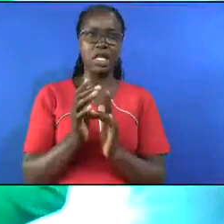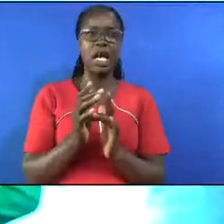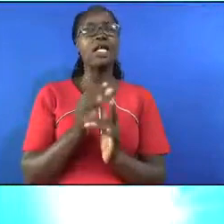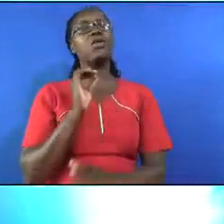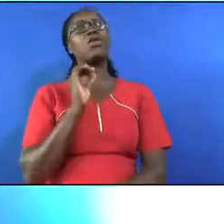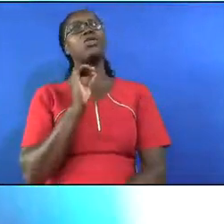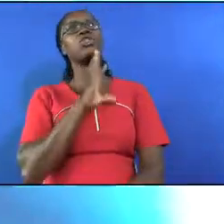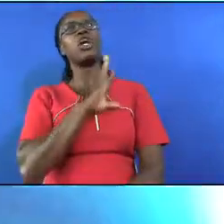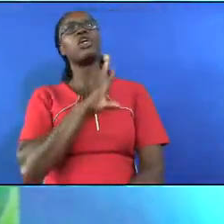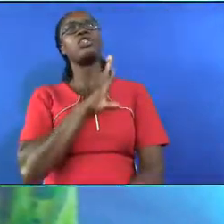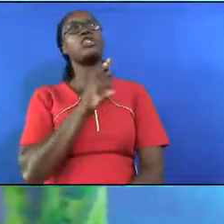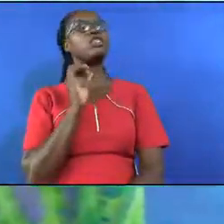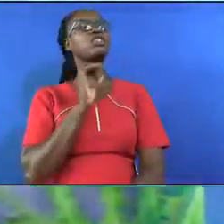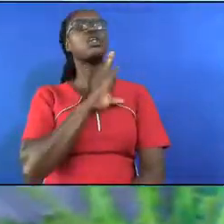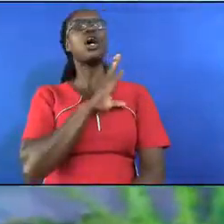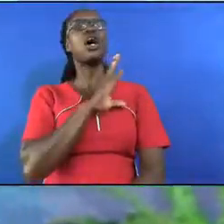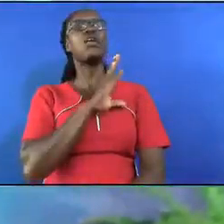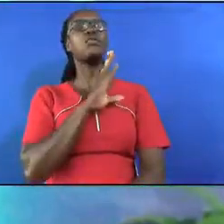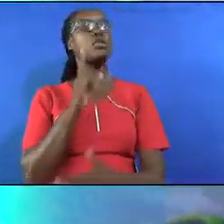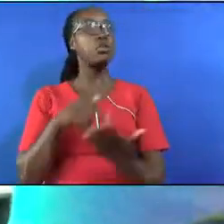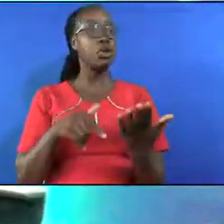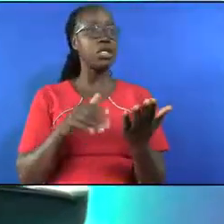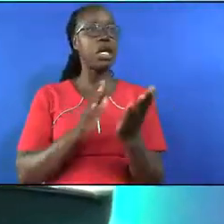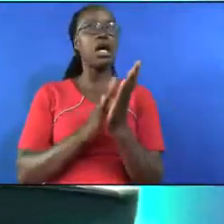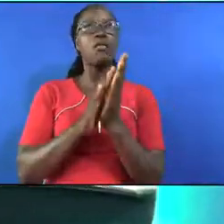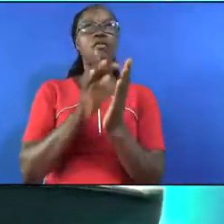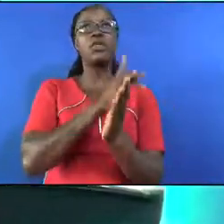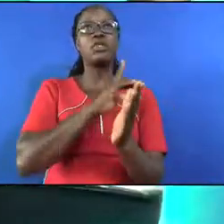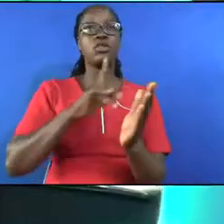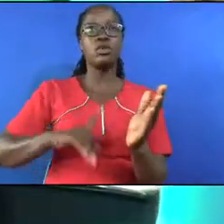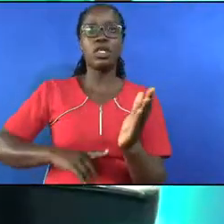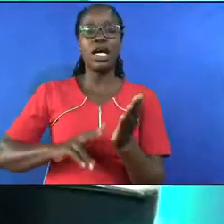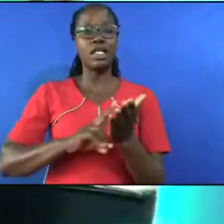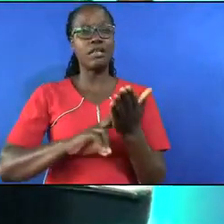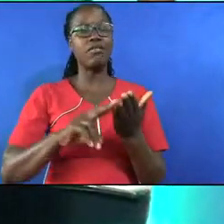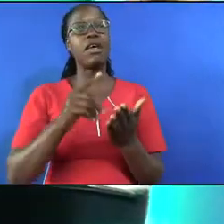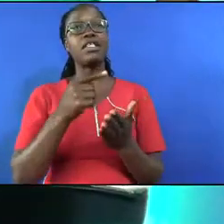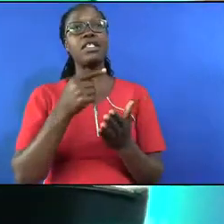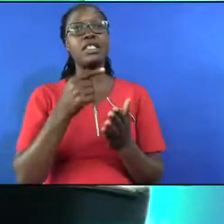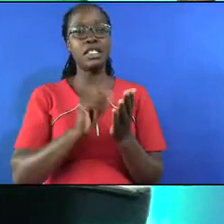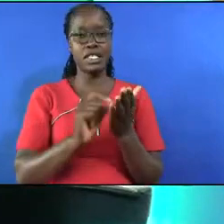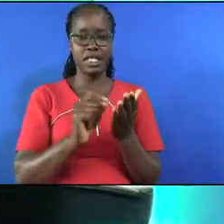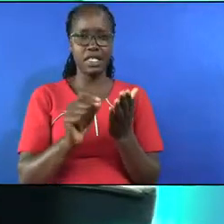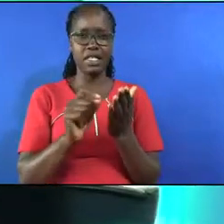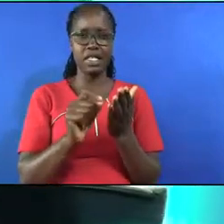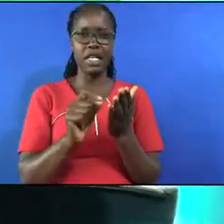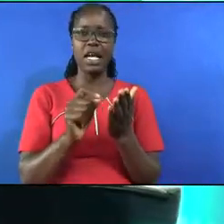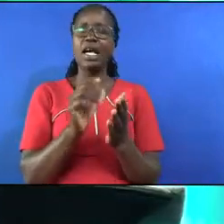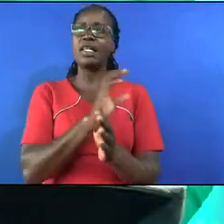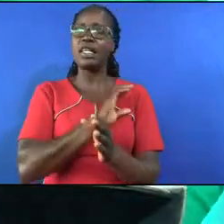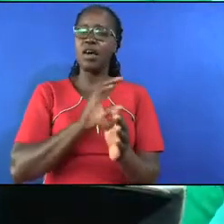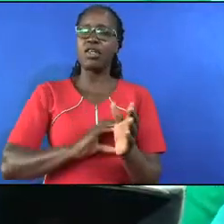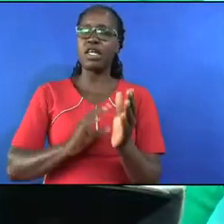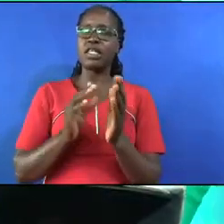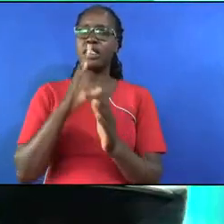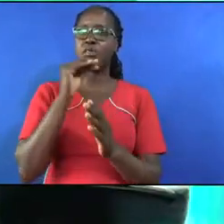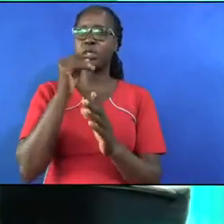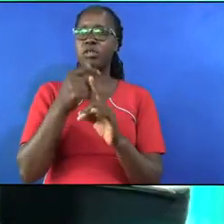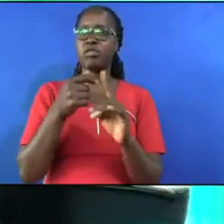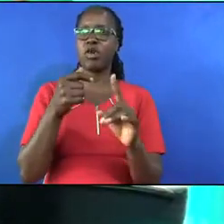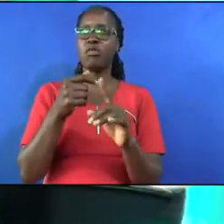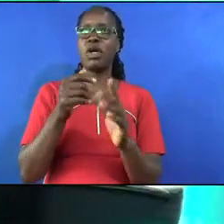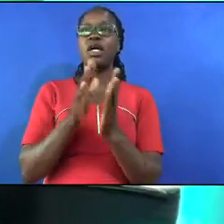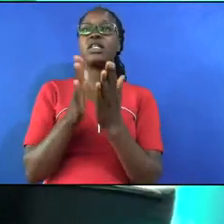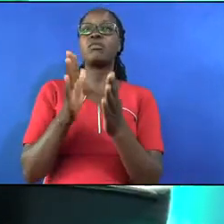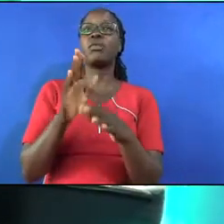were shouting praise to God. And this verse is quoted, or rather Christ picked it from the book of Psalm